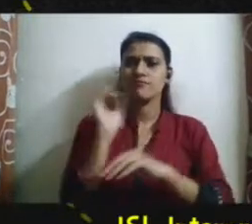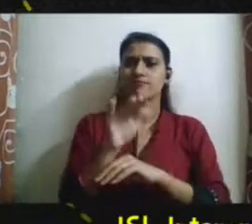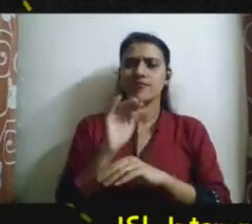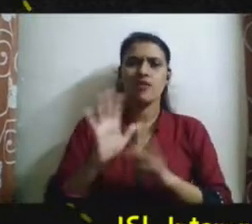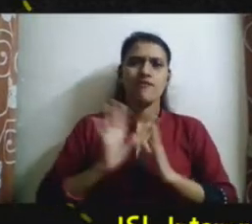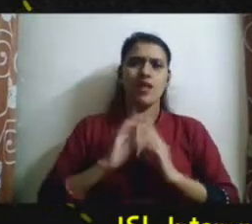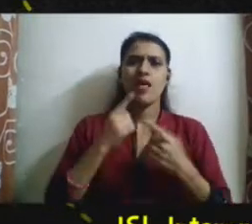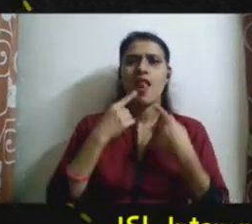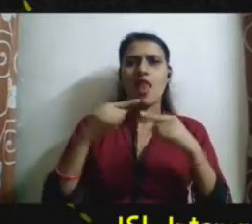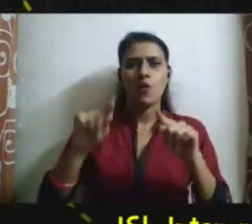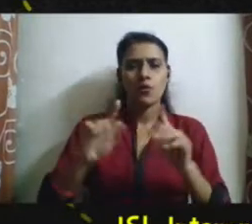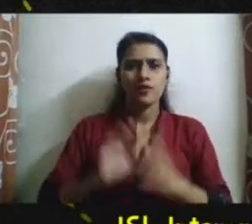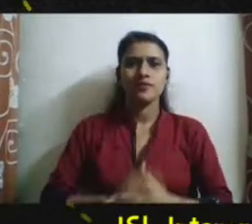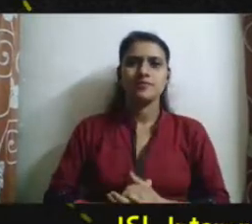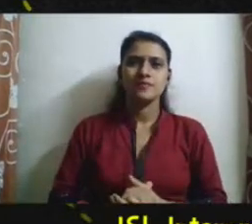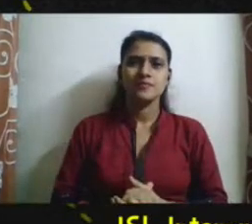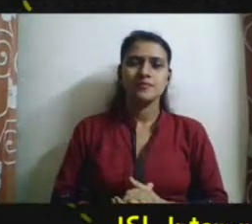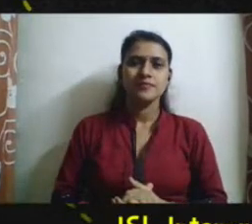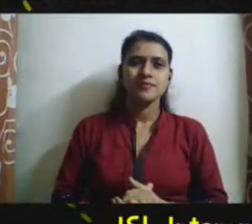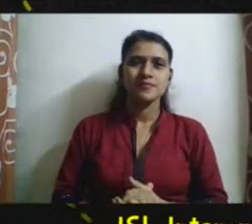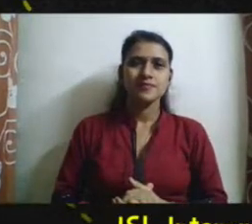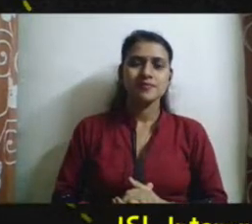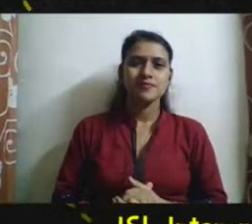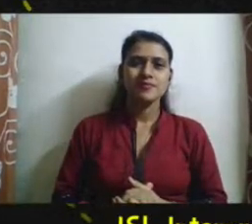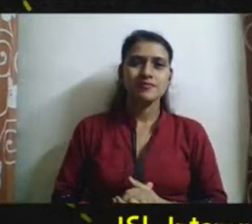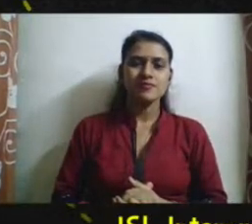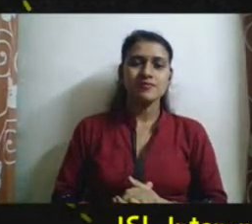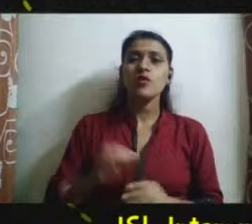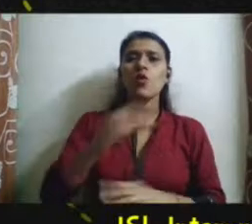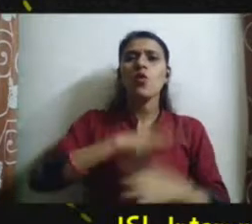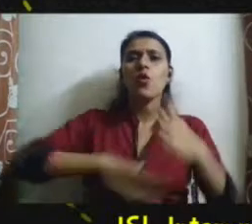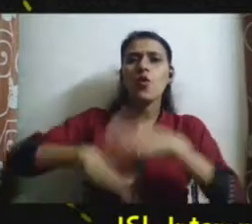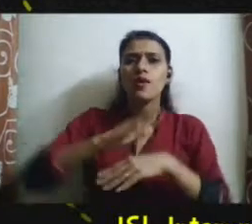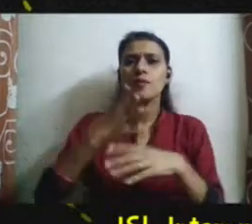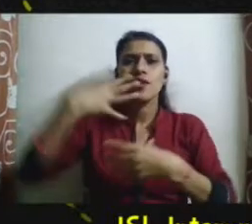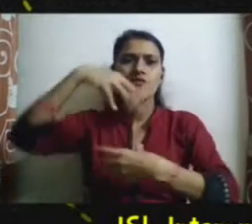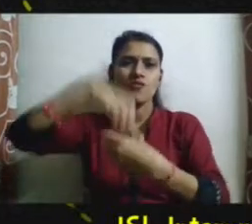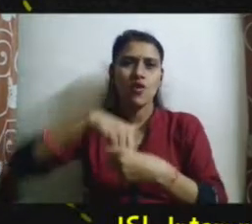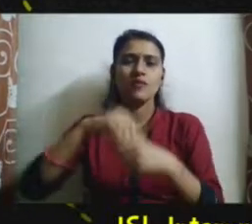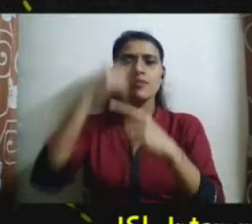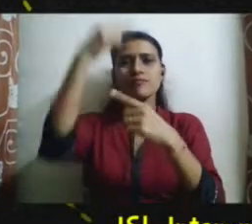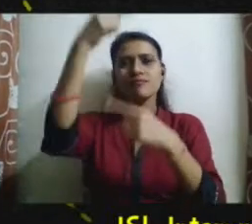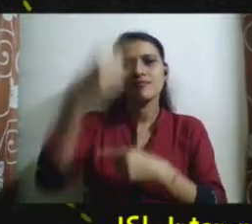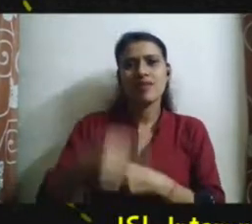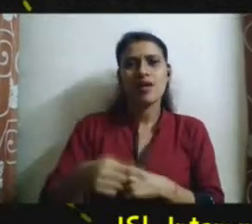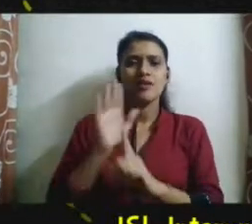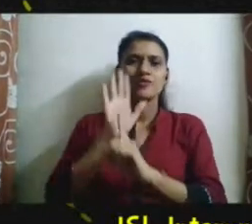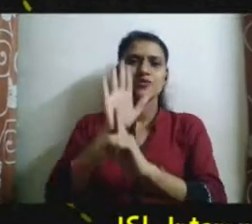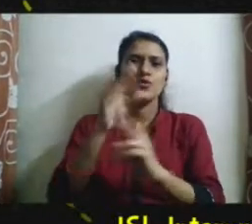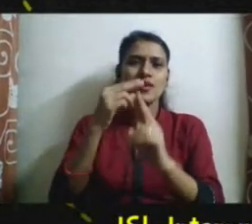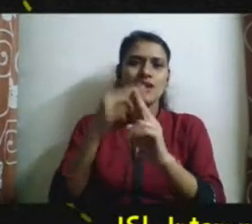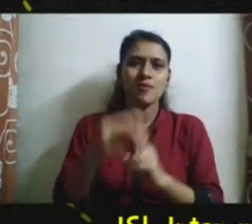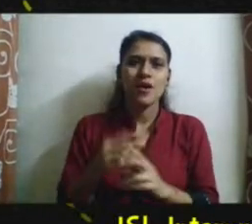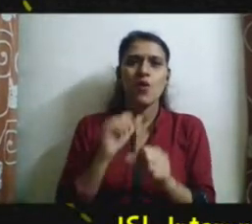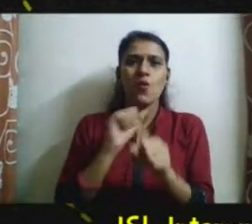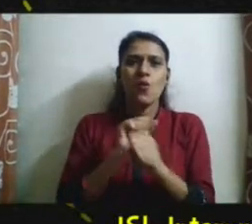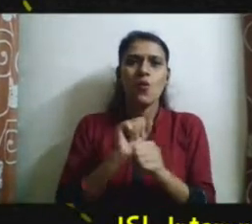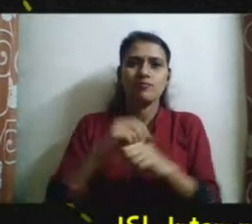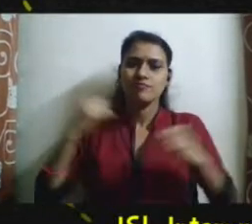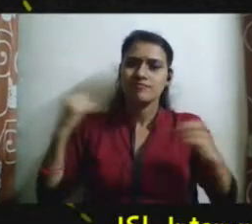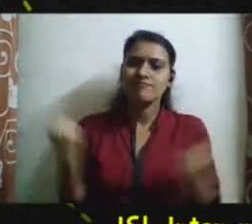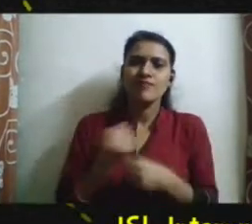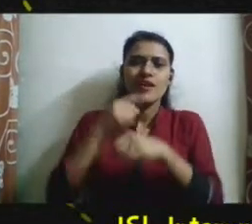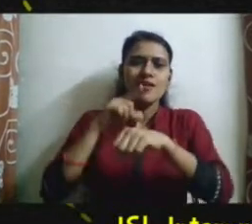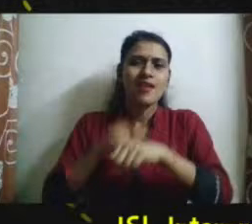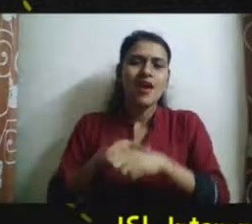through this list. So these are the organizations that have been involved. Thank you to each of these organizations for their effort, time,